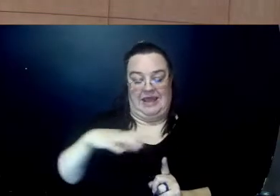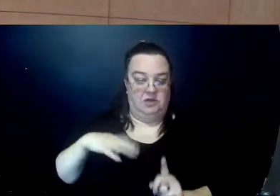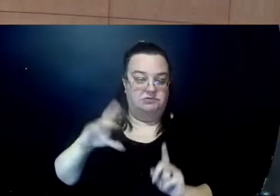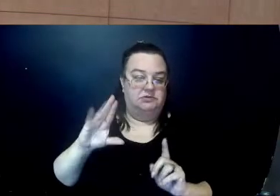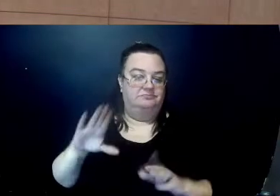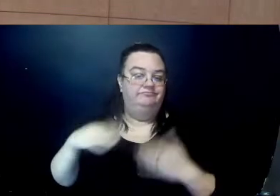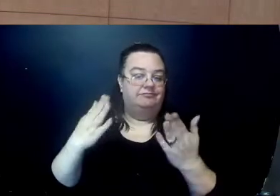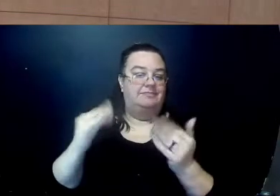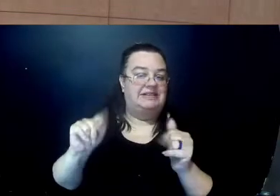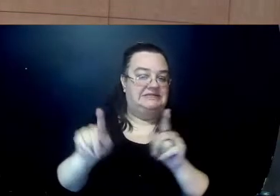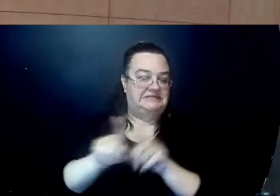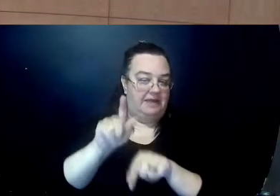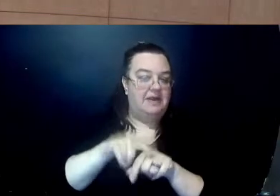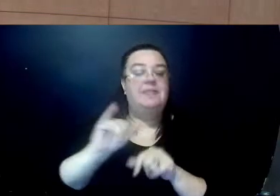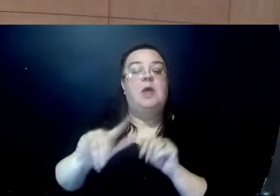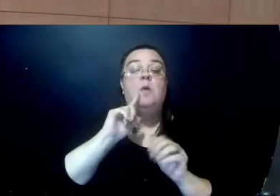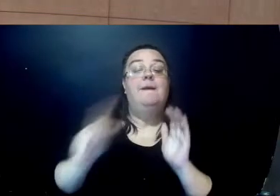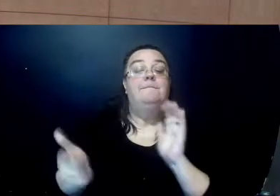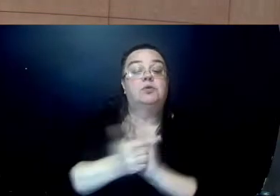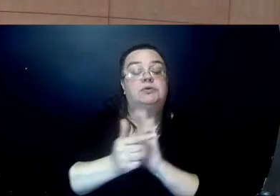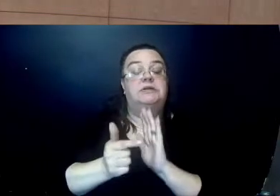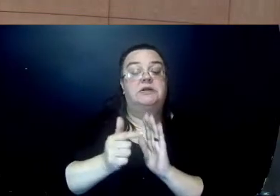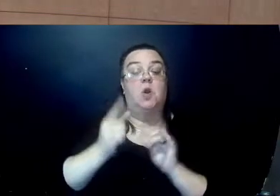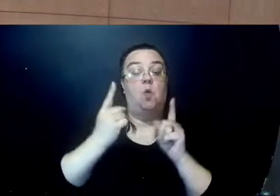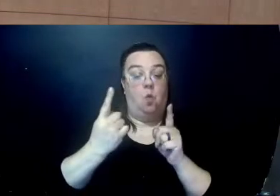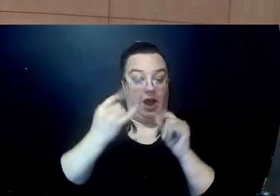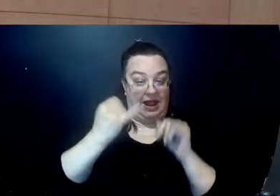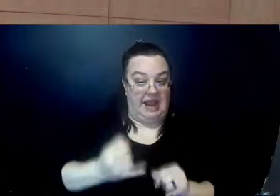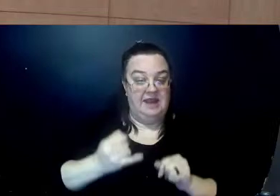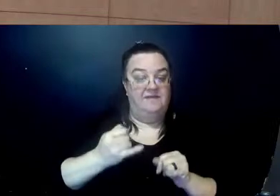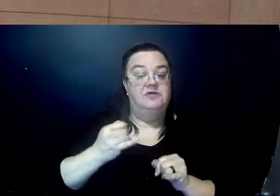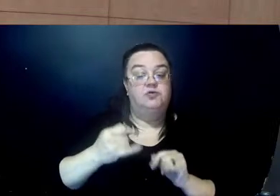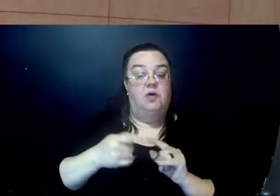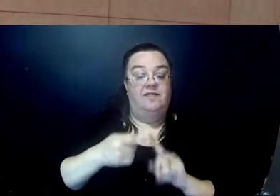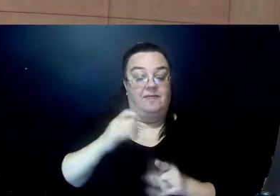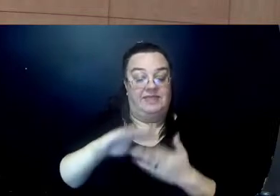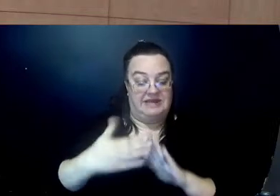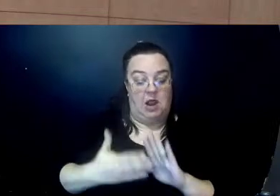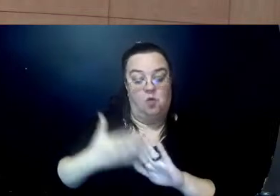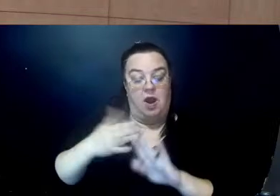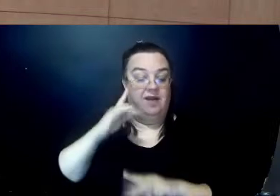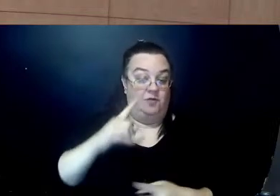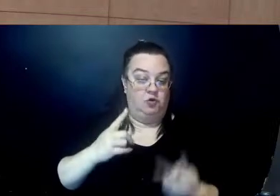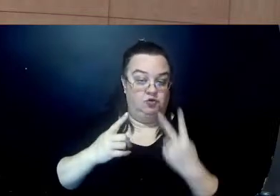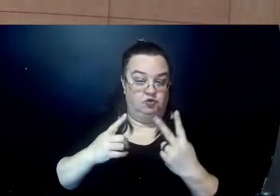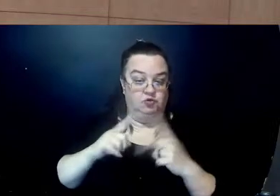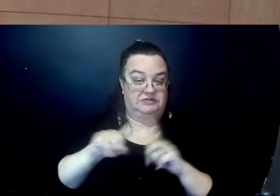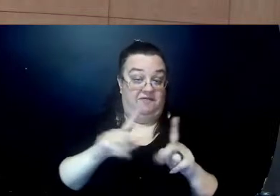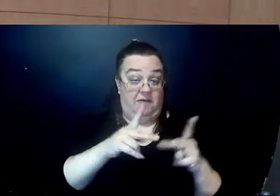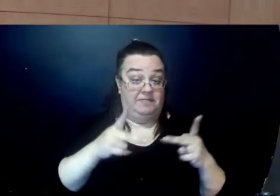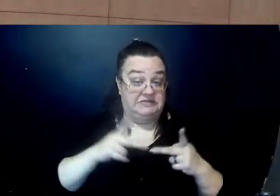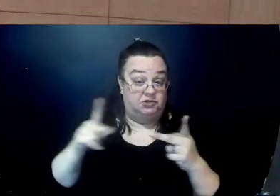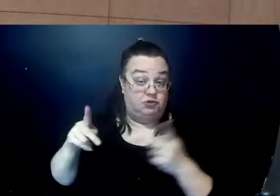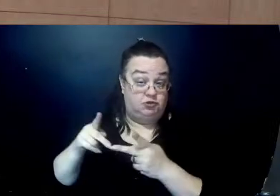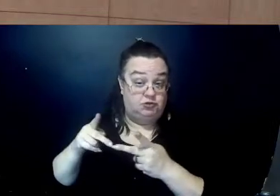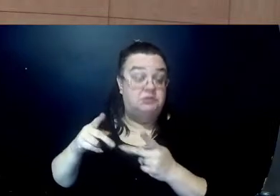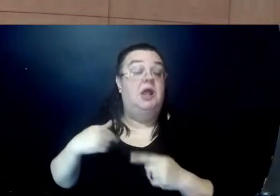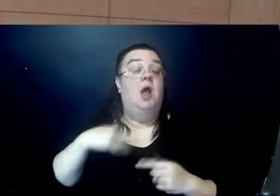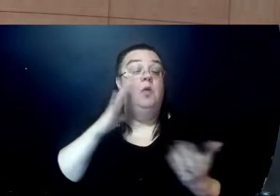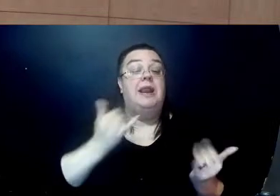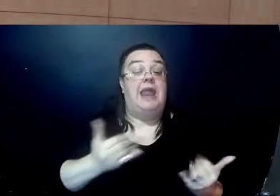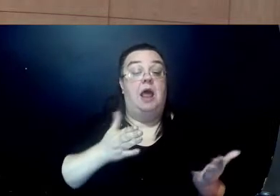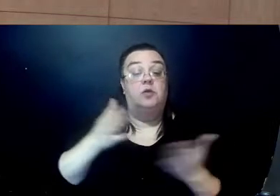an individual resident of the town from running for 2 offices. I'm going to turn now to the Board of